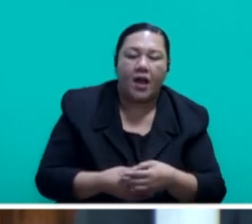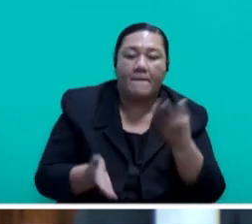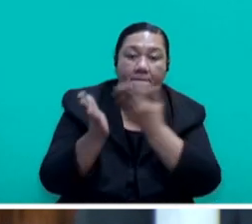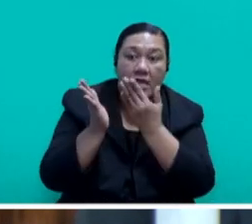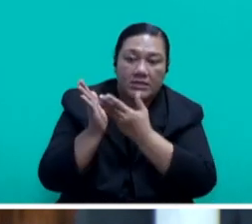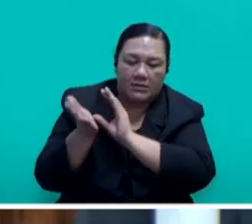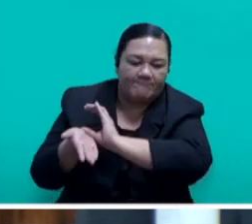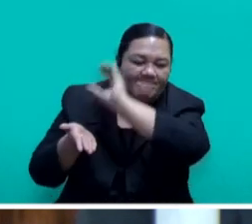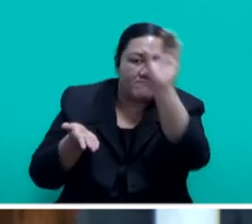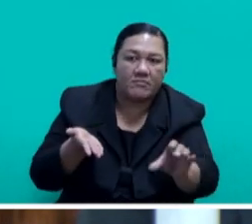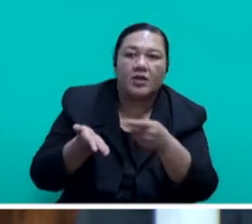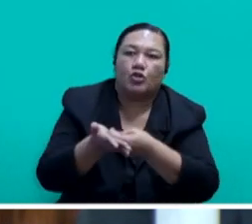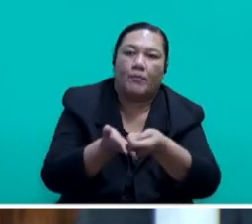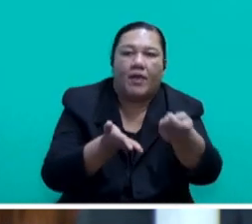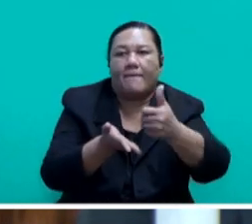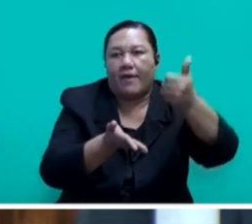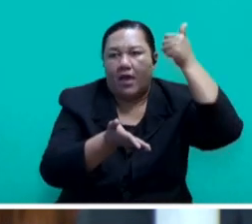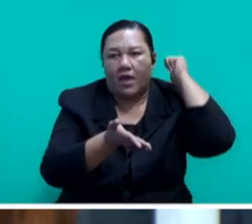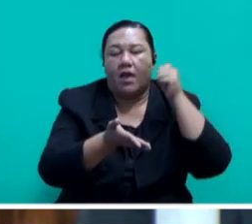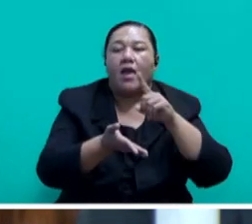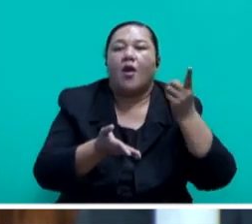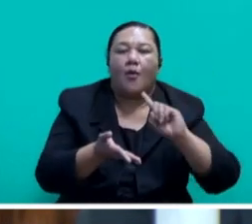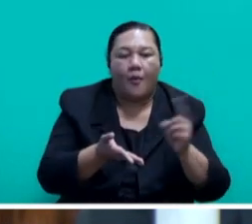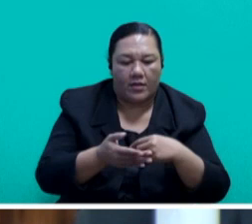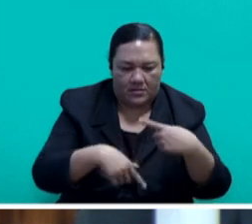for refund applicants in the coming financial year.